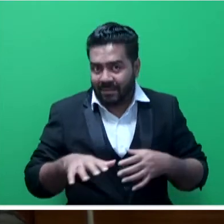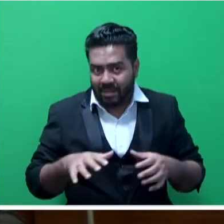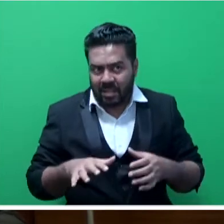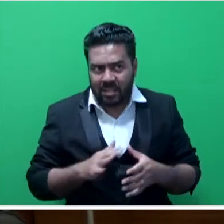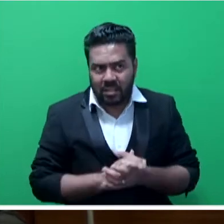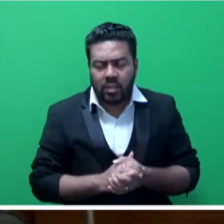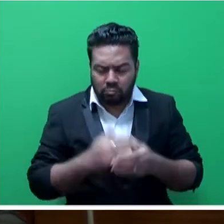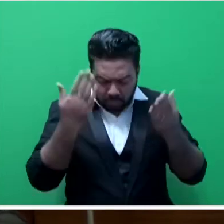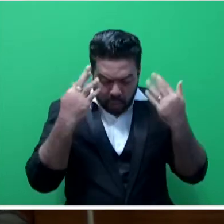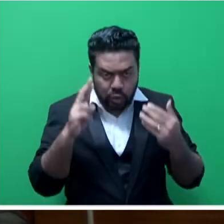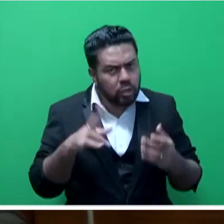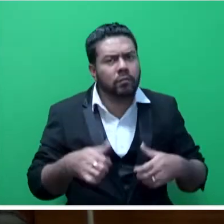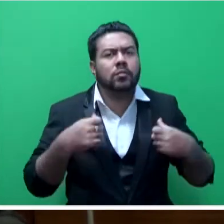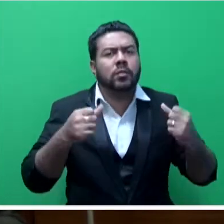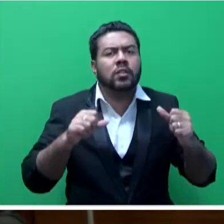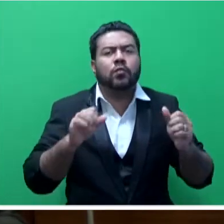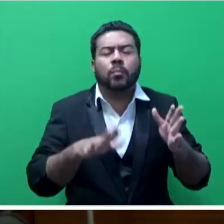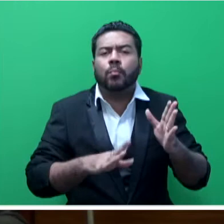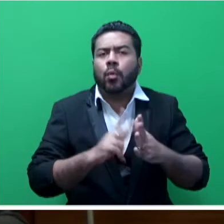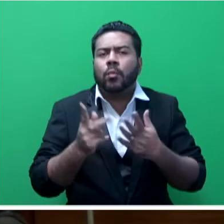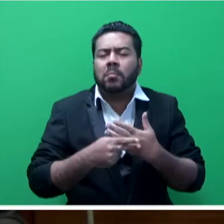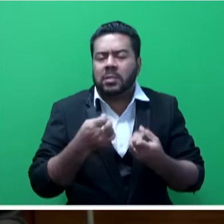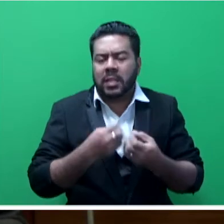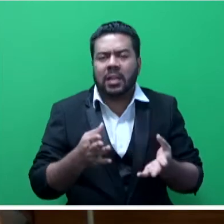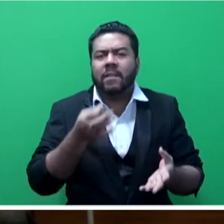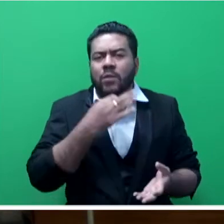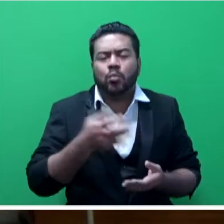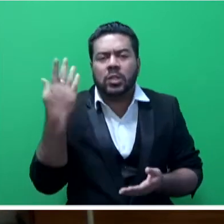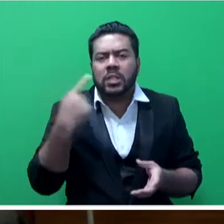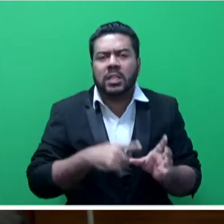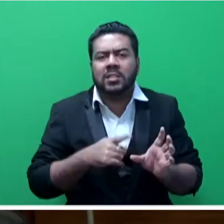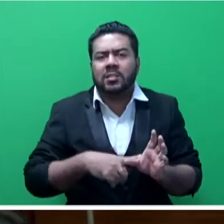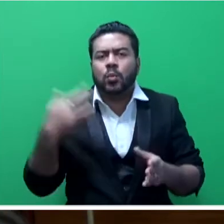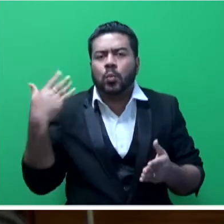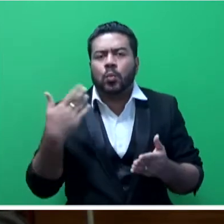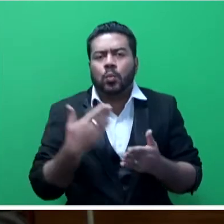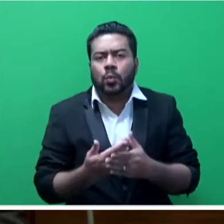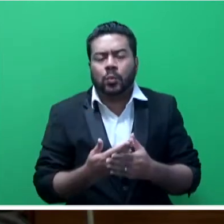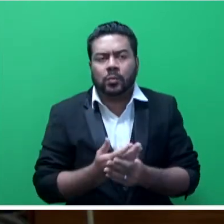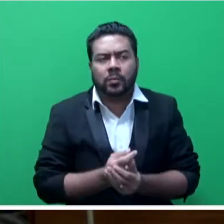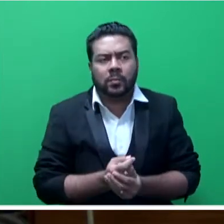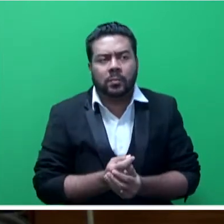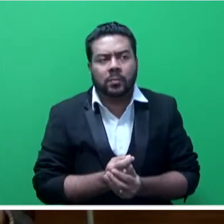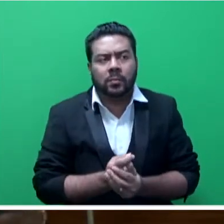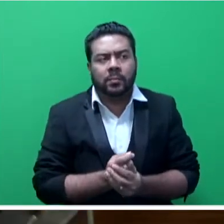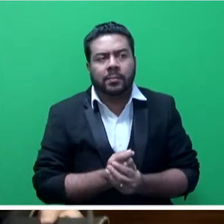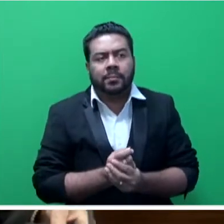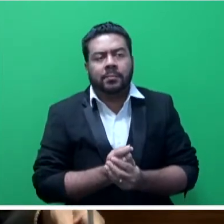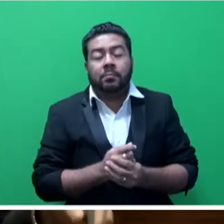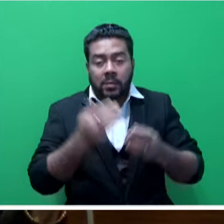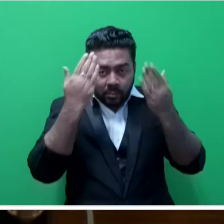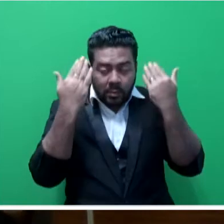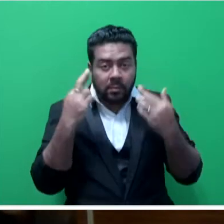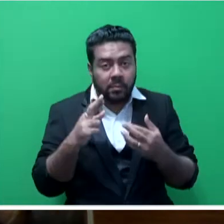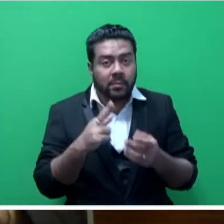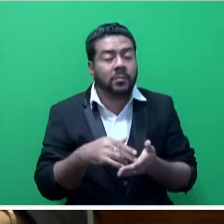pretty successful program, started a number of years ago, and this year's budget has got $6.9 million. Mr. Speaker said there are